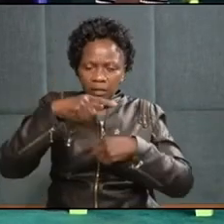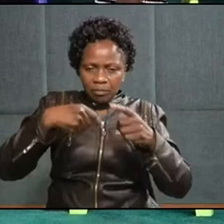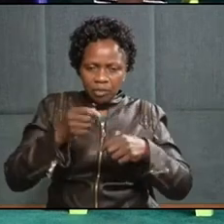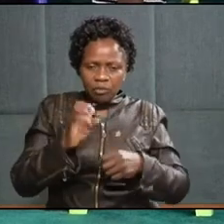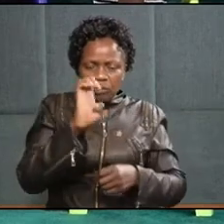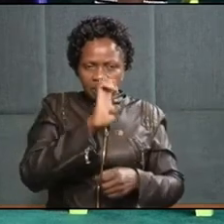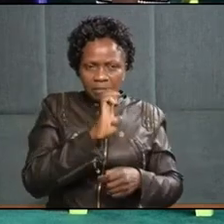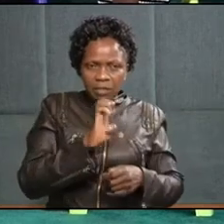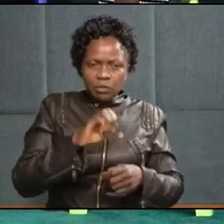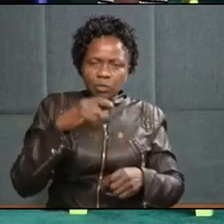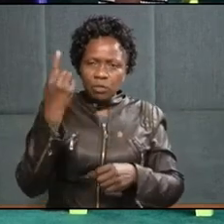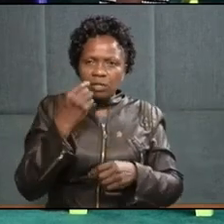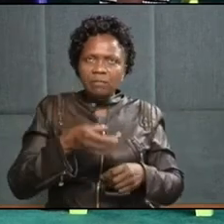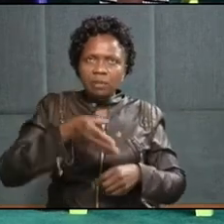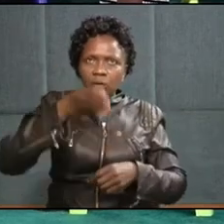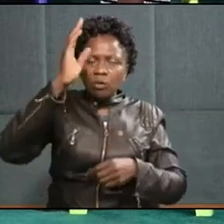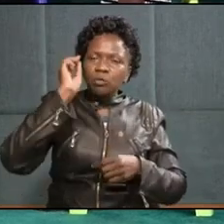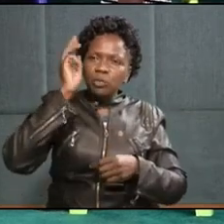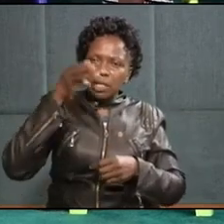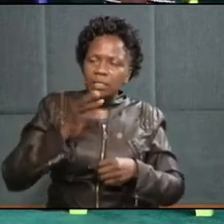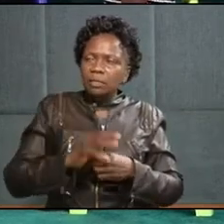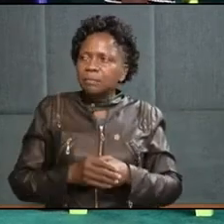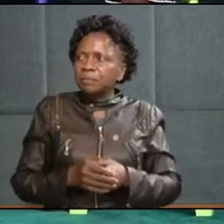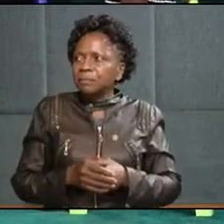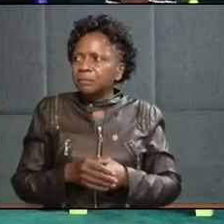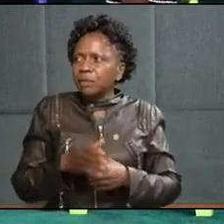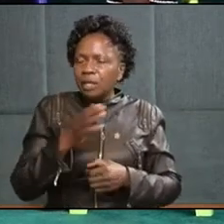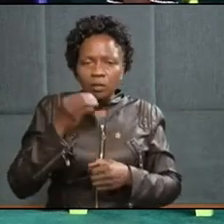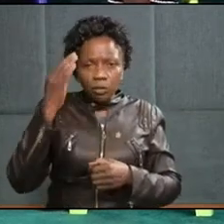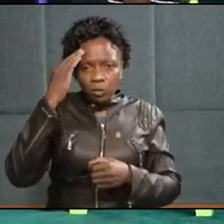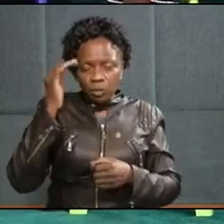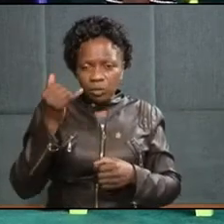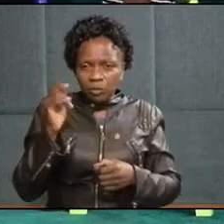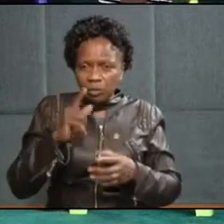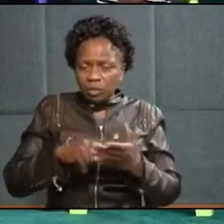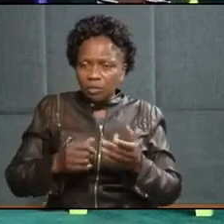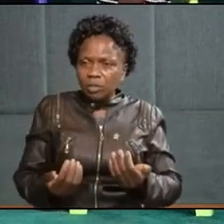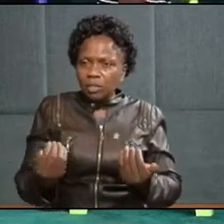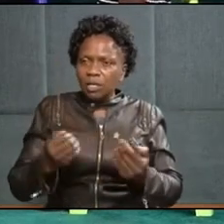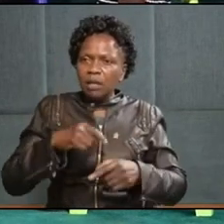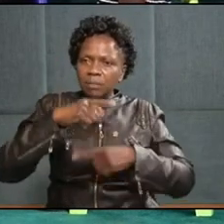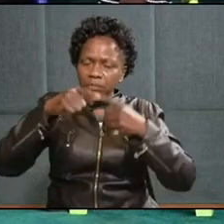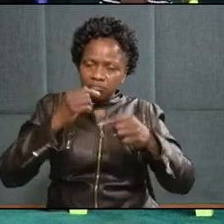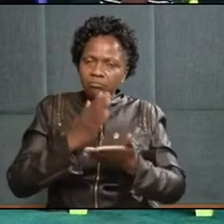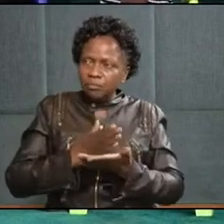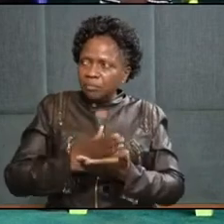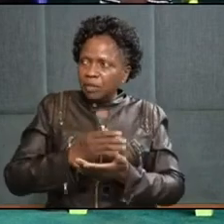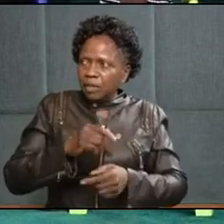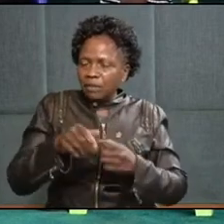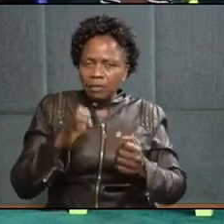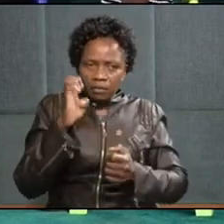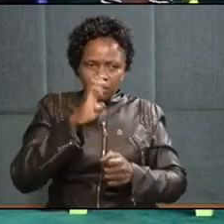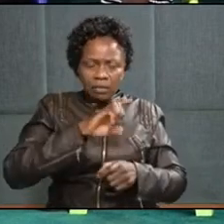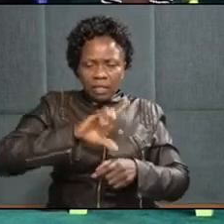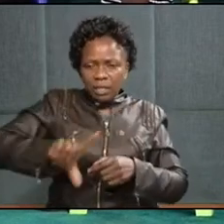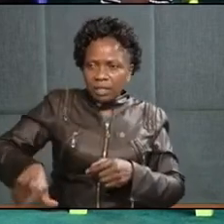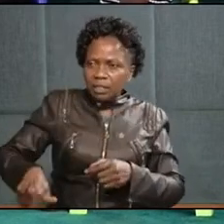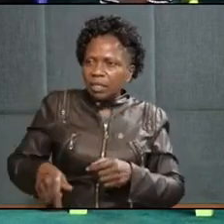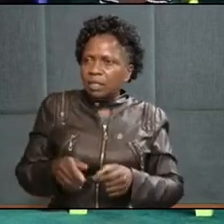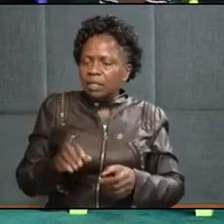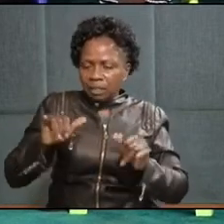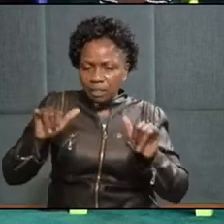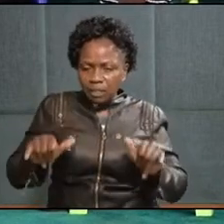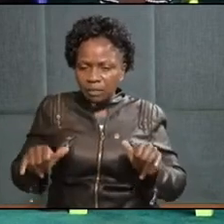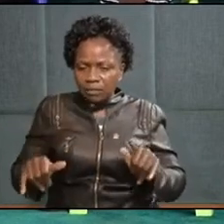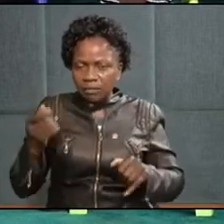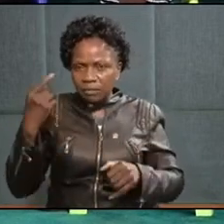to Ephesus only if God wills. And do you know what, children? He actually comes back to Ephesus much later and stays with